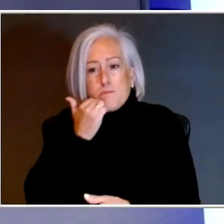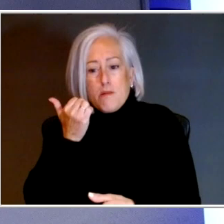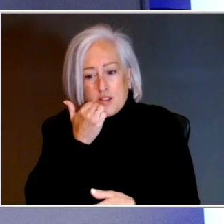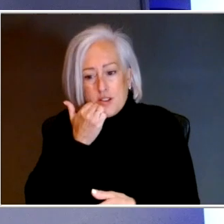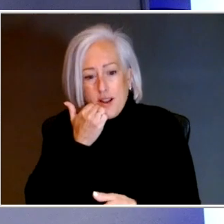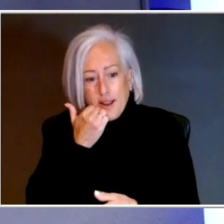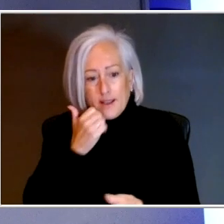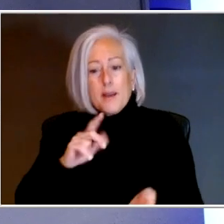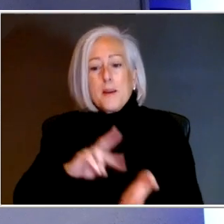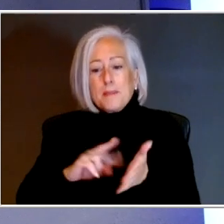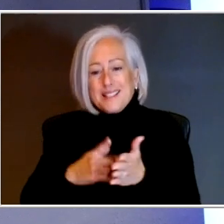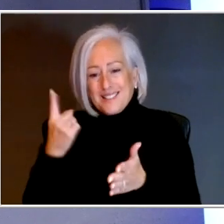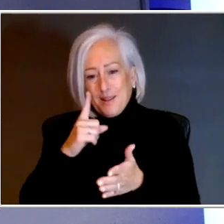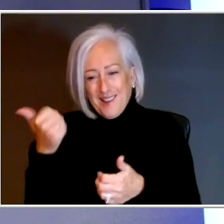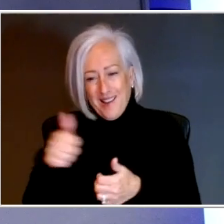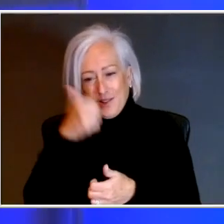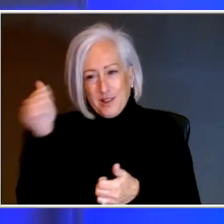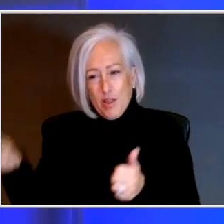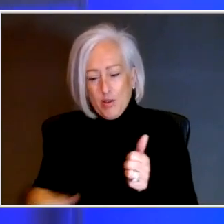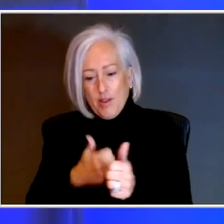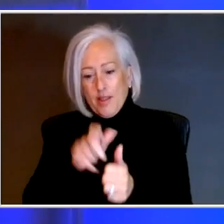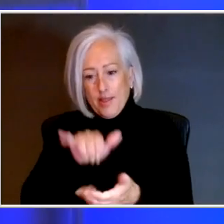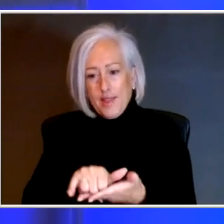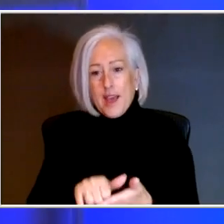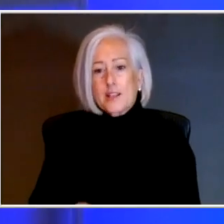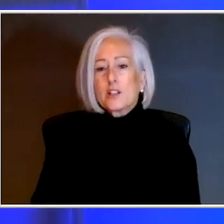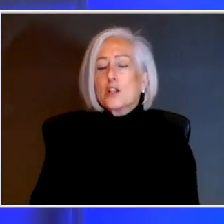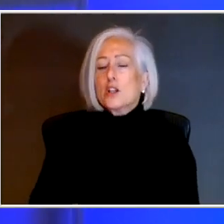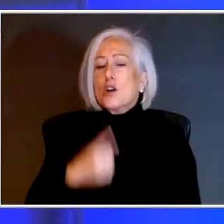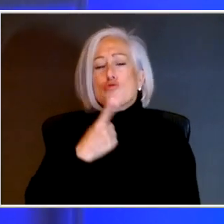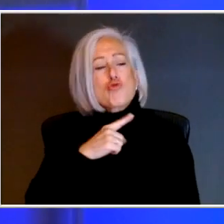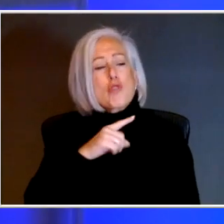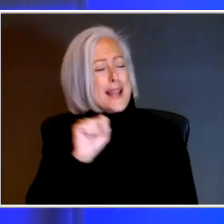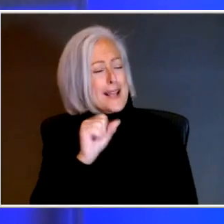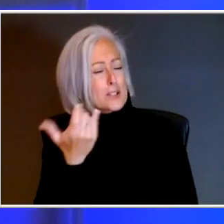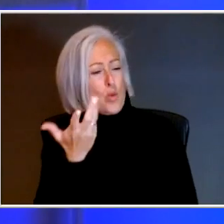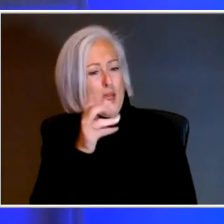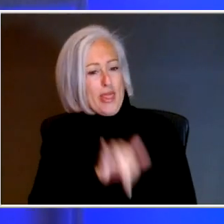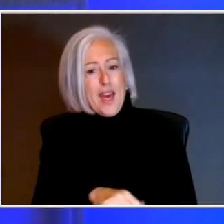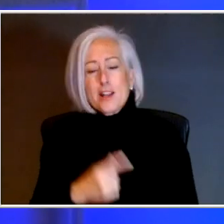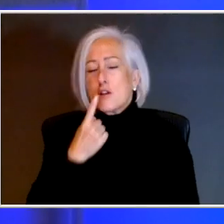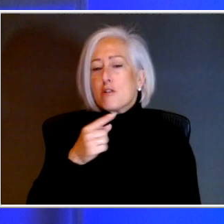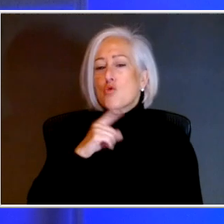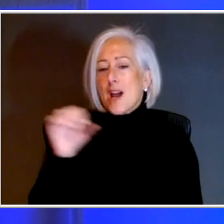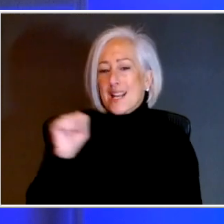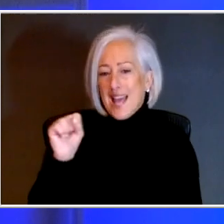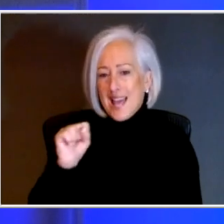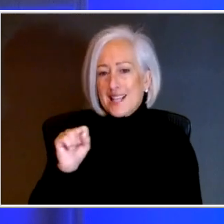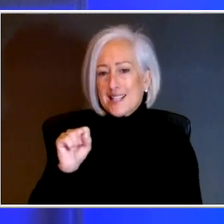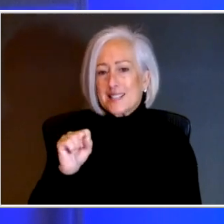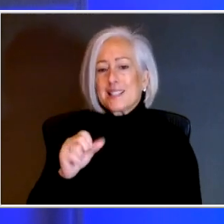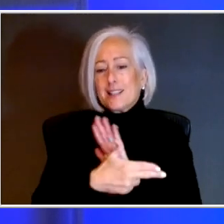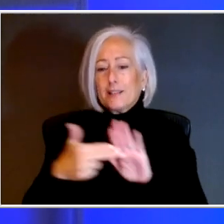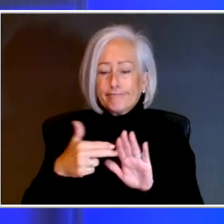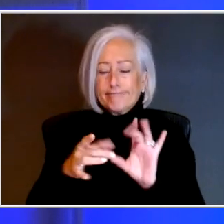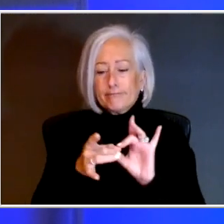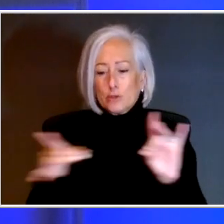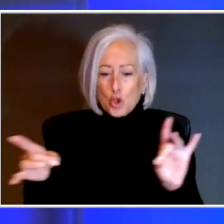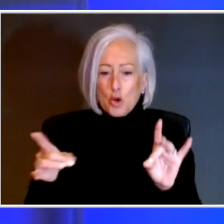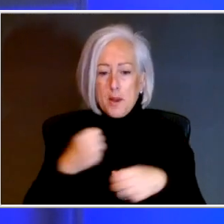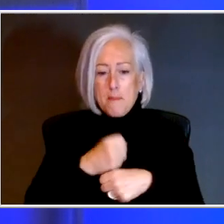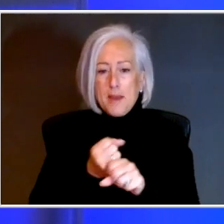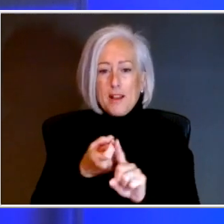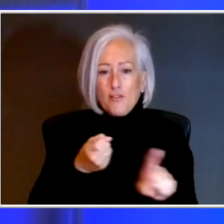called RED-S. What is that? So RED-S is a new term put out by the International Olympic Committee in 2014. This was to expand upon the